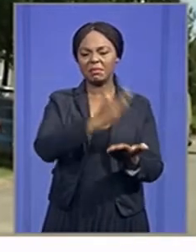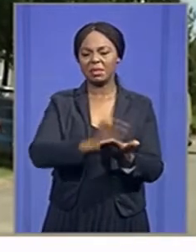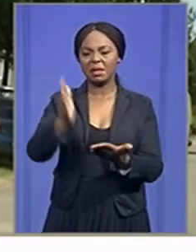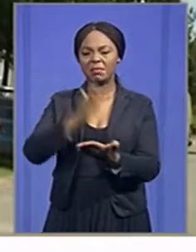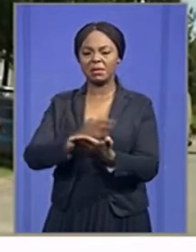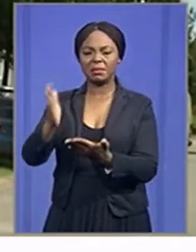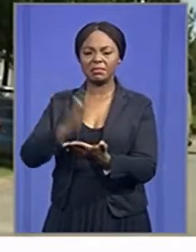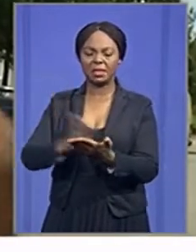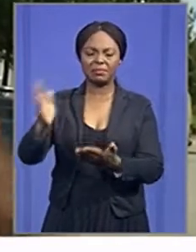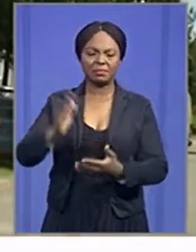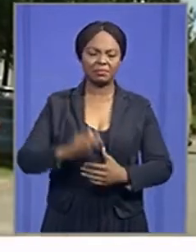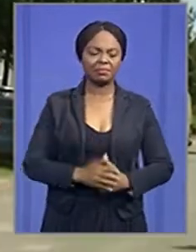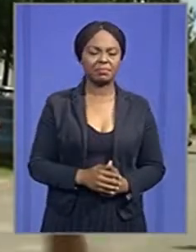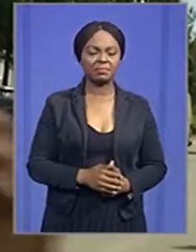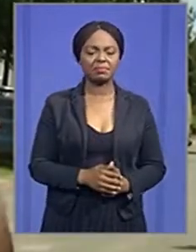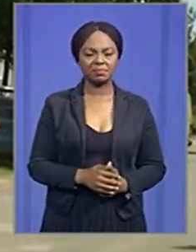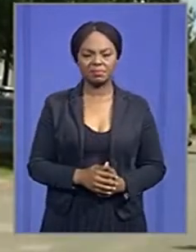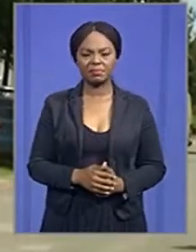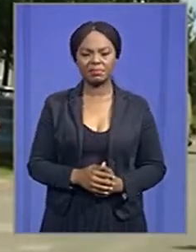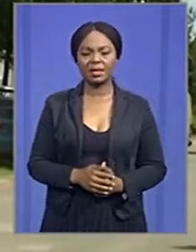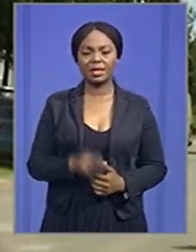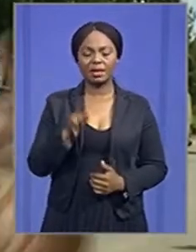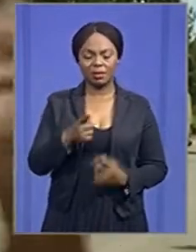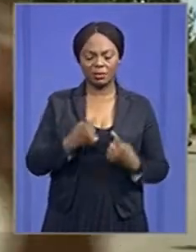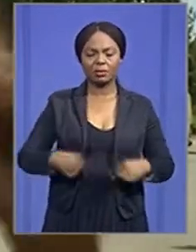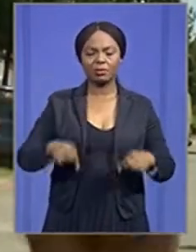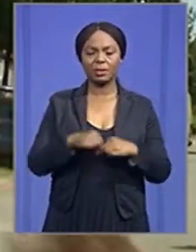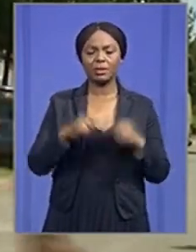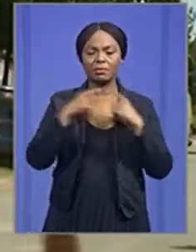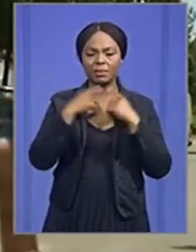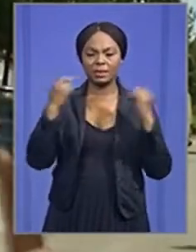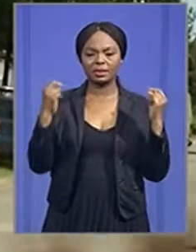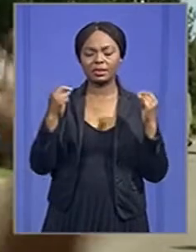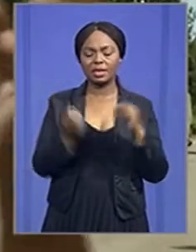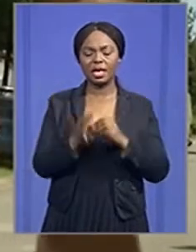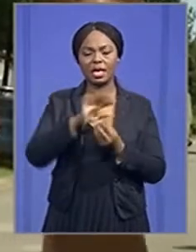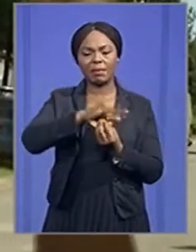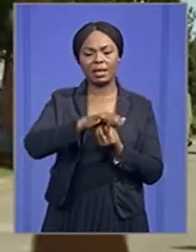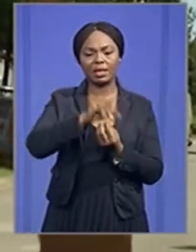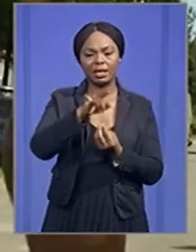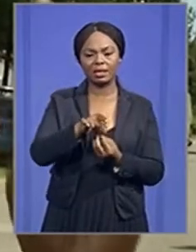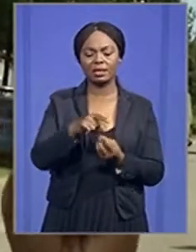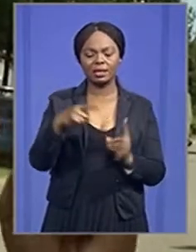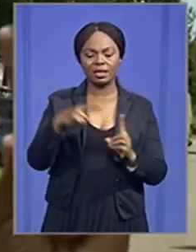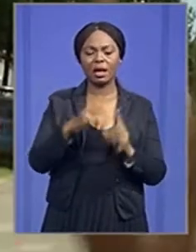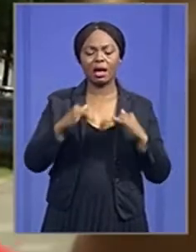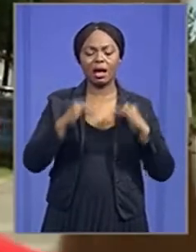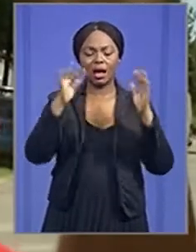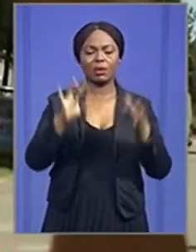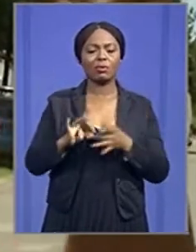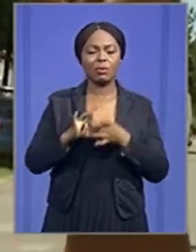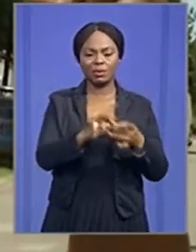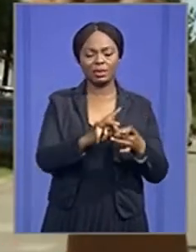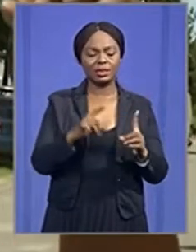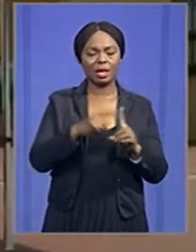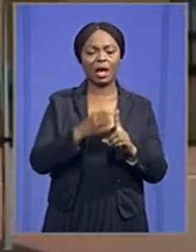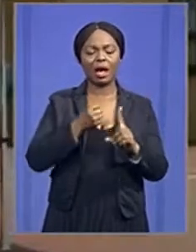them to us as the pastors of Emalahleni. She was highly committed. We have lost in our city. She was an